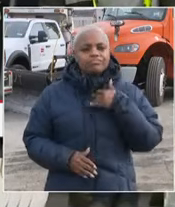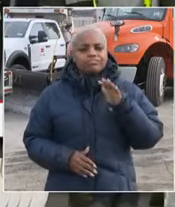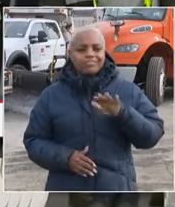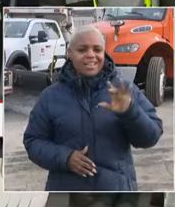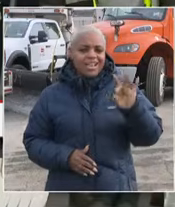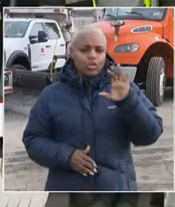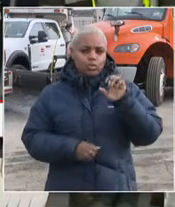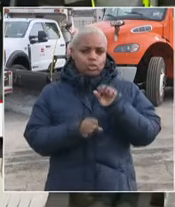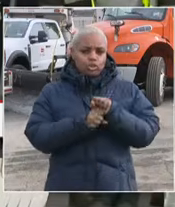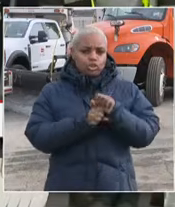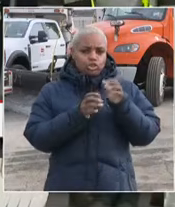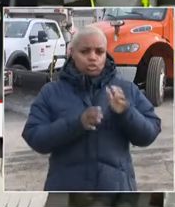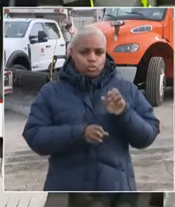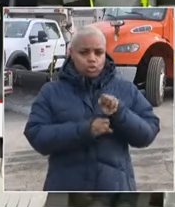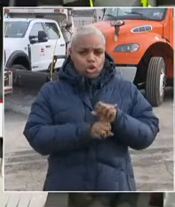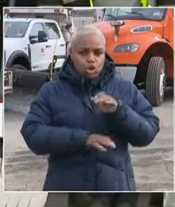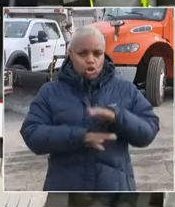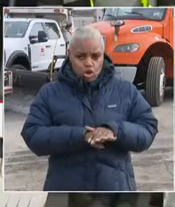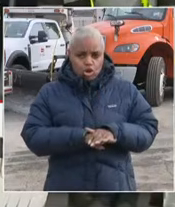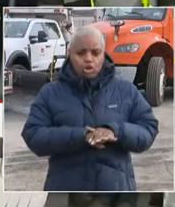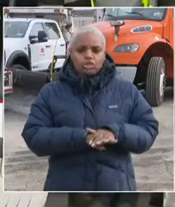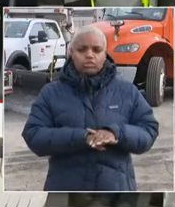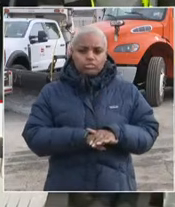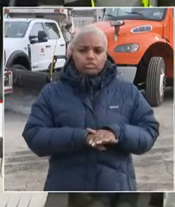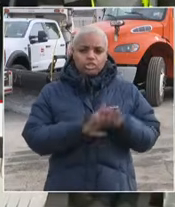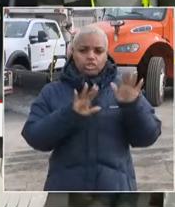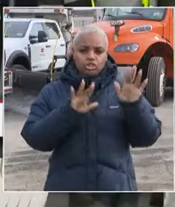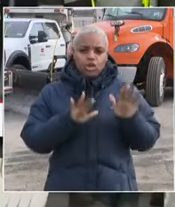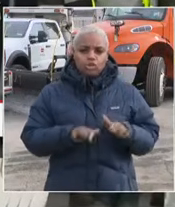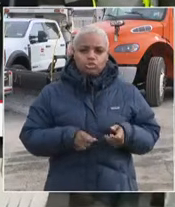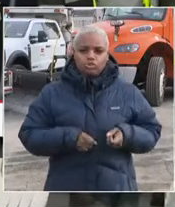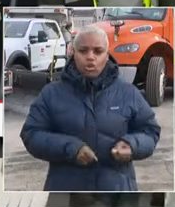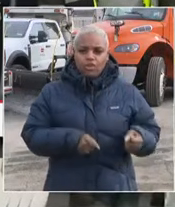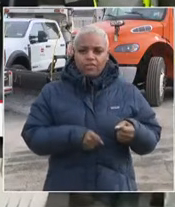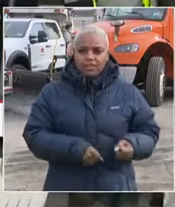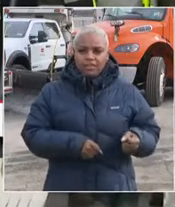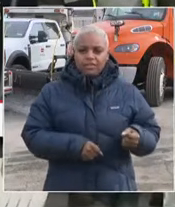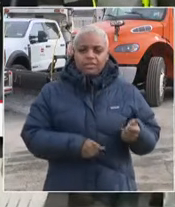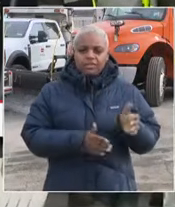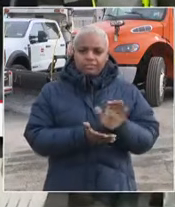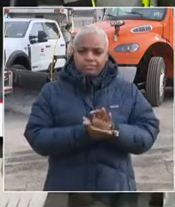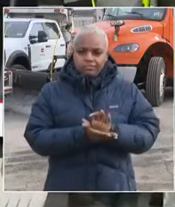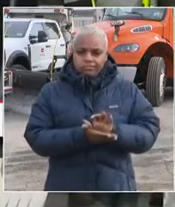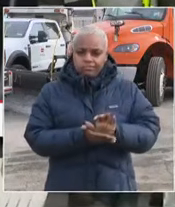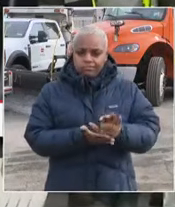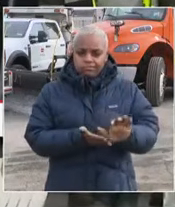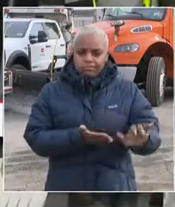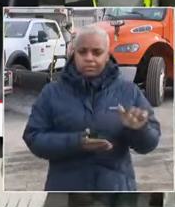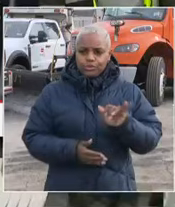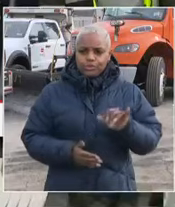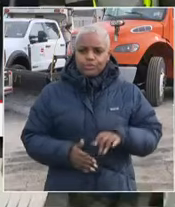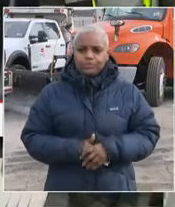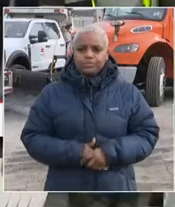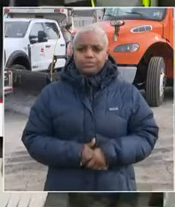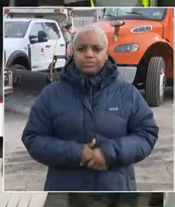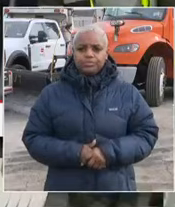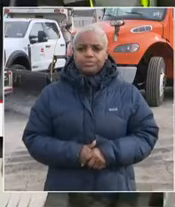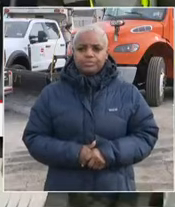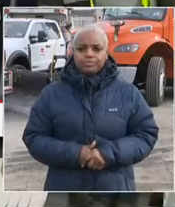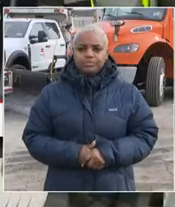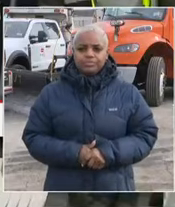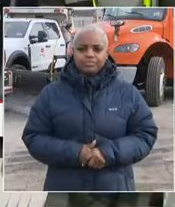and removal, and over 300 pieces of equipment, which includes some of the vehicles that you see behind us.